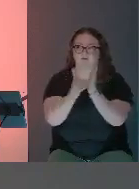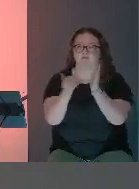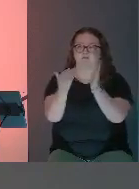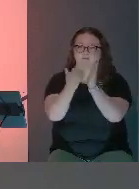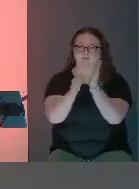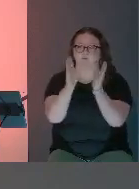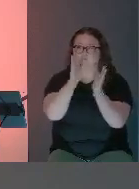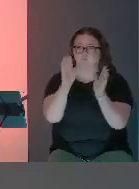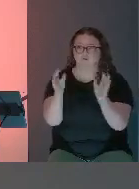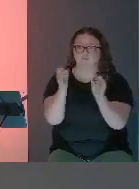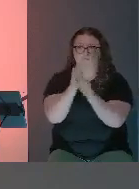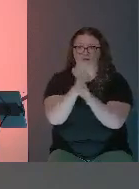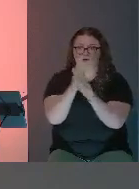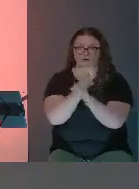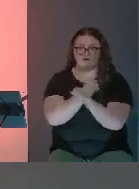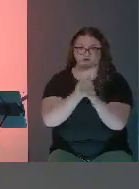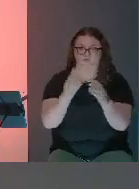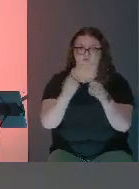way.